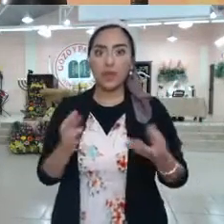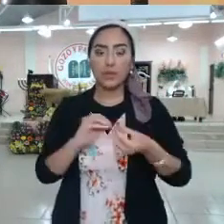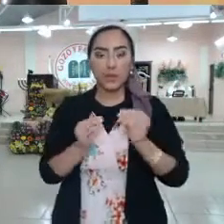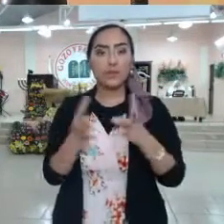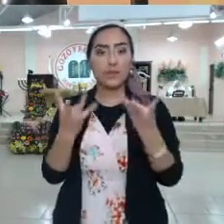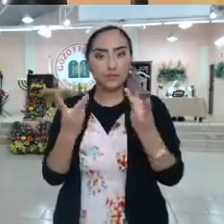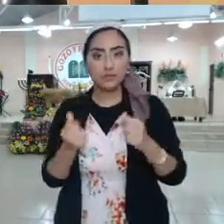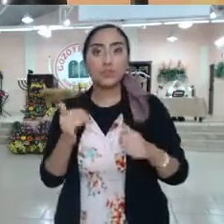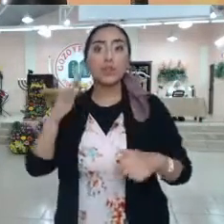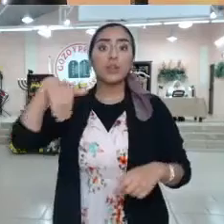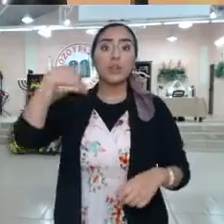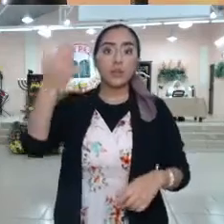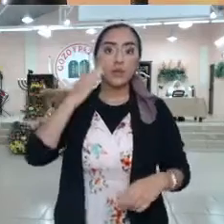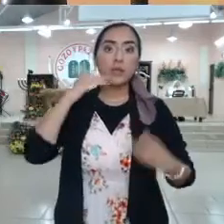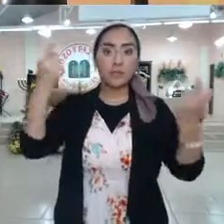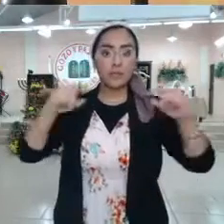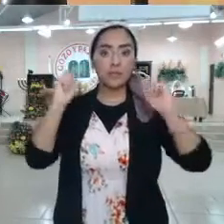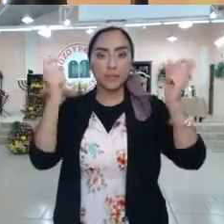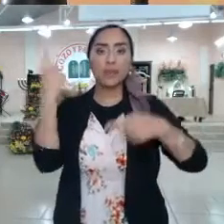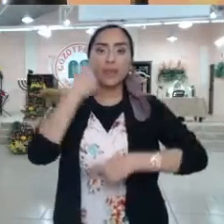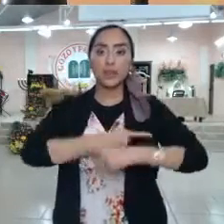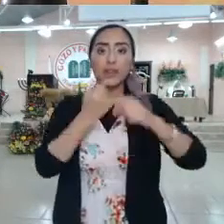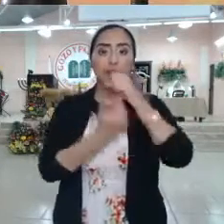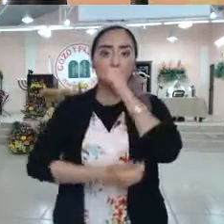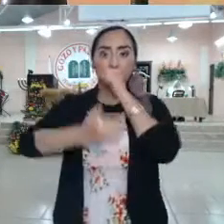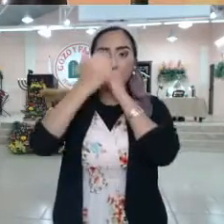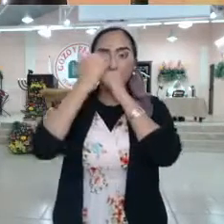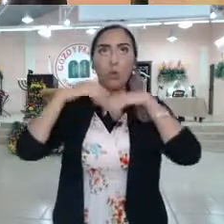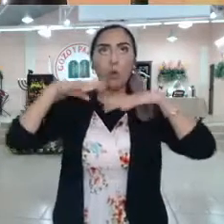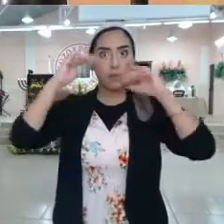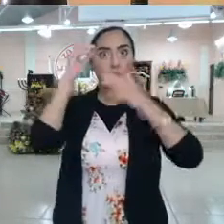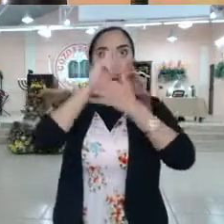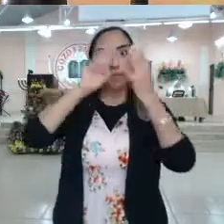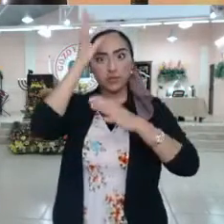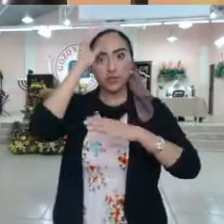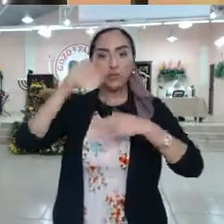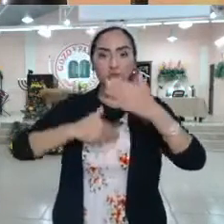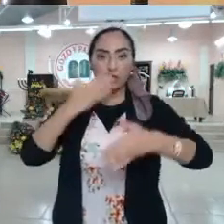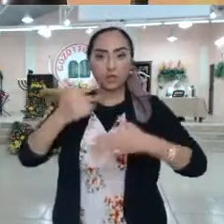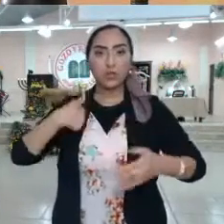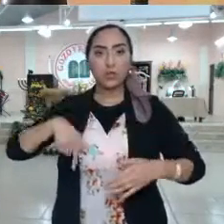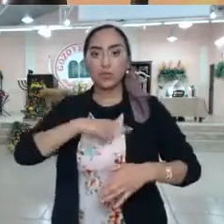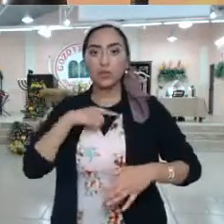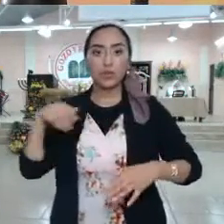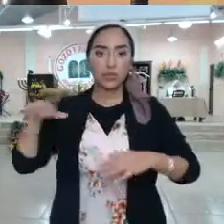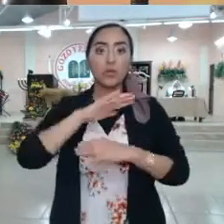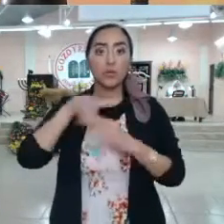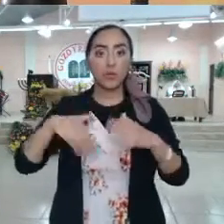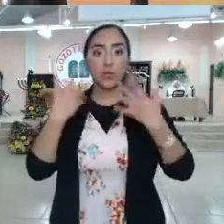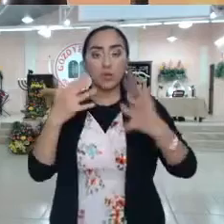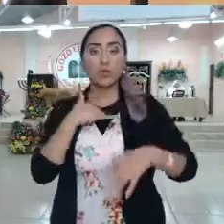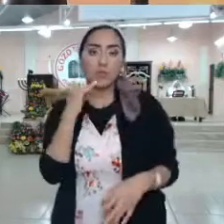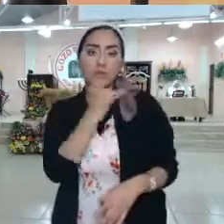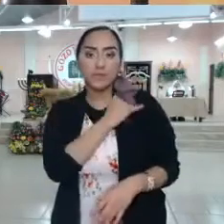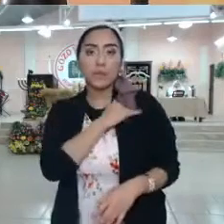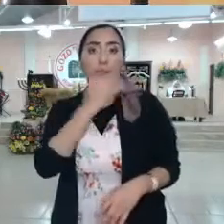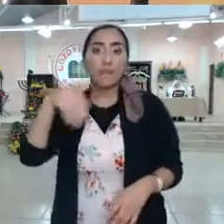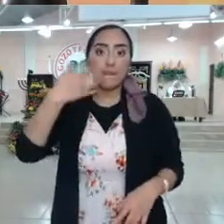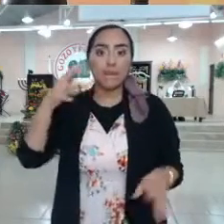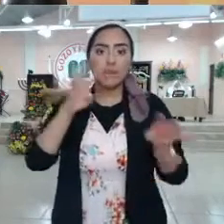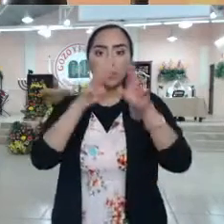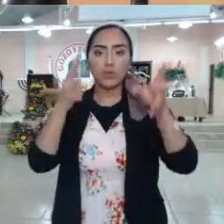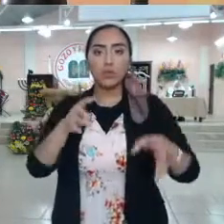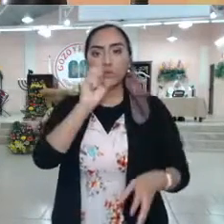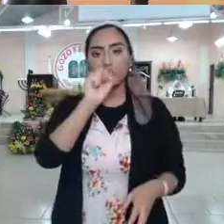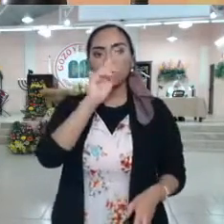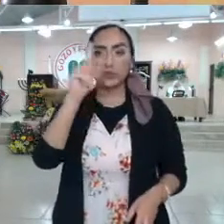and we are counting for that. Then the feast of Yom Teruah will come. If the Eternal Father allows us to, we're going to spend it together. The